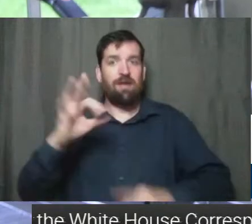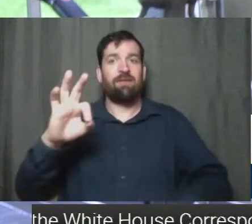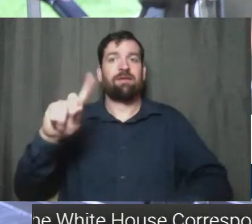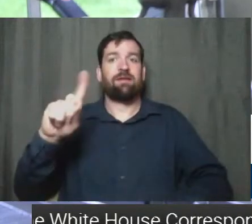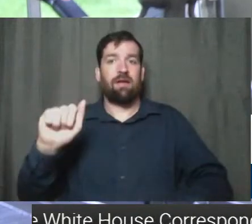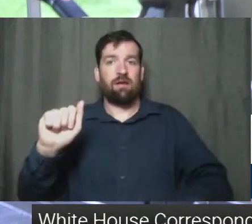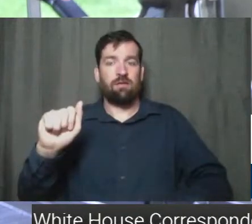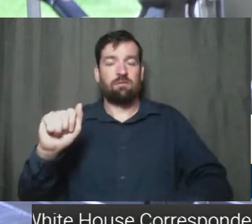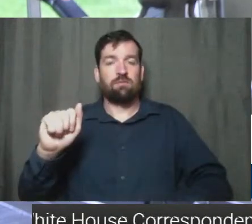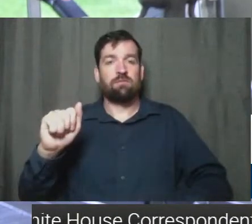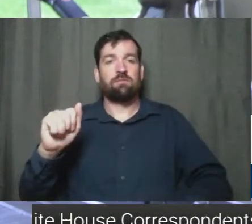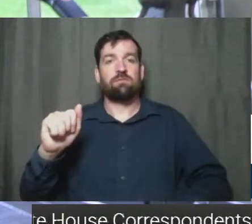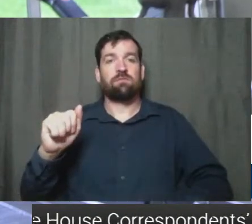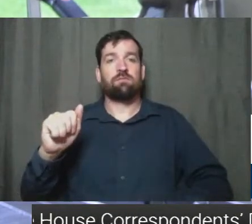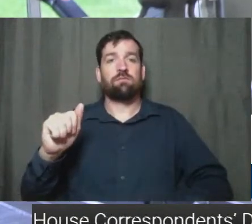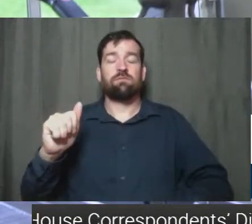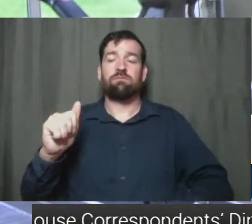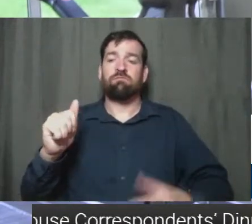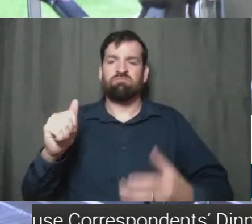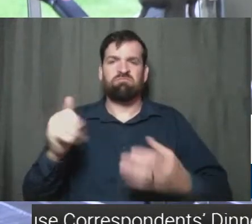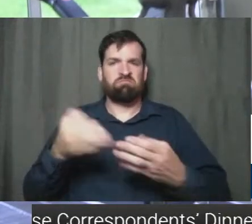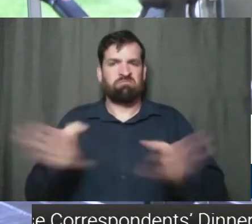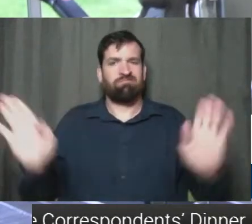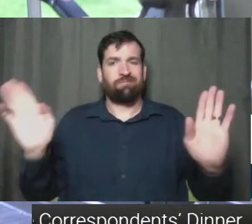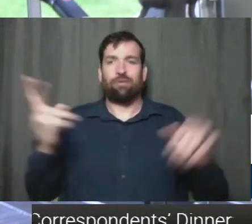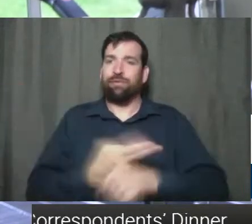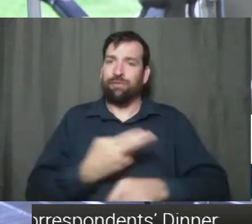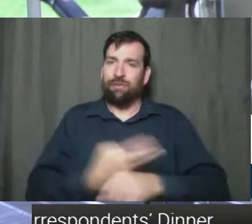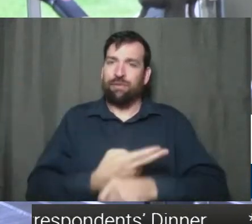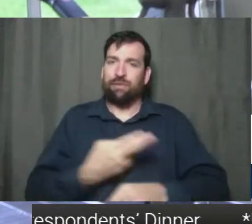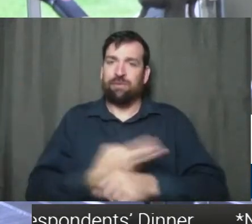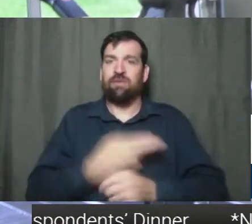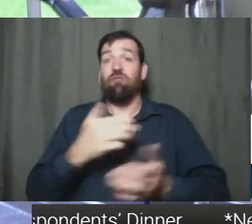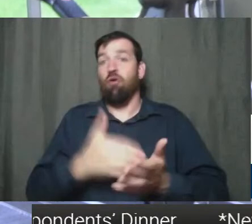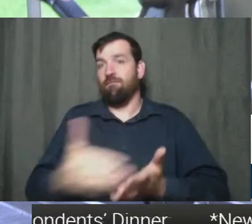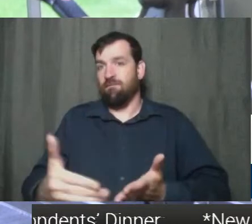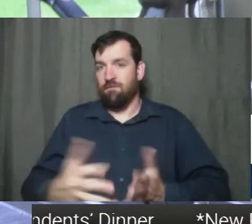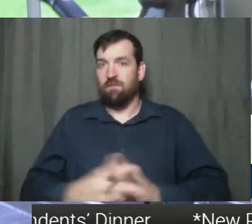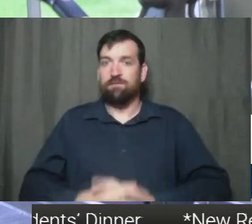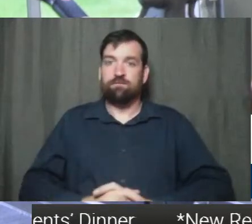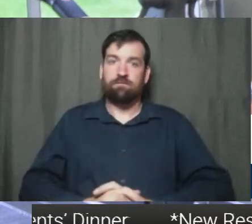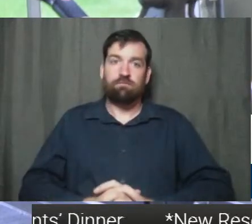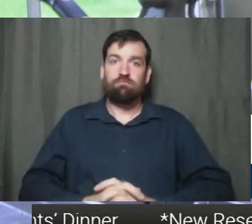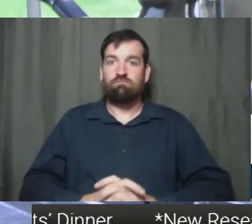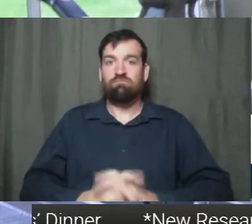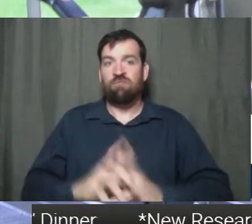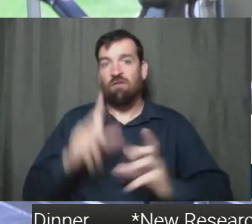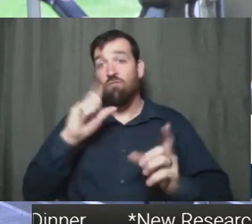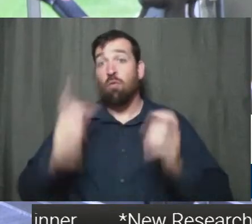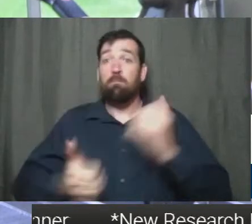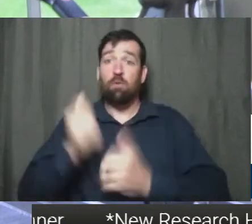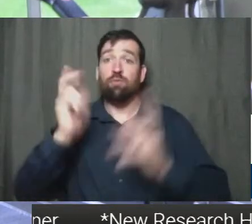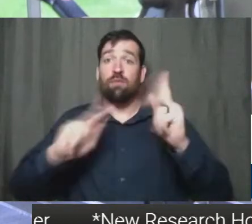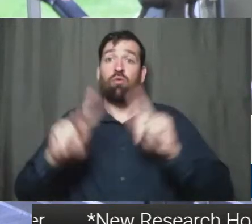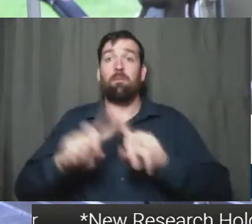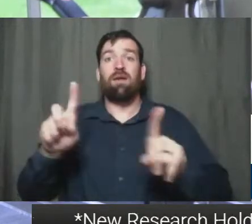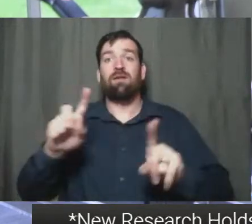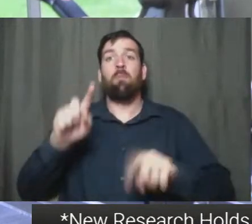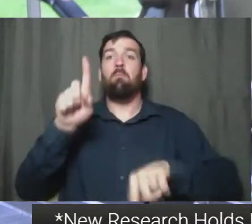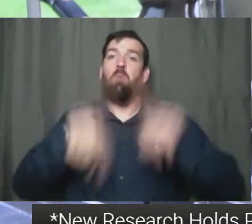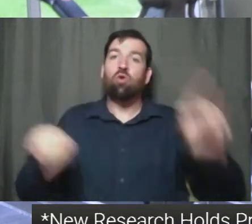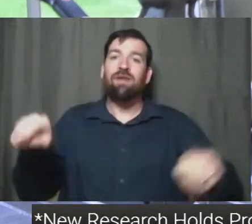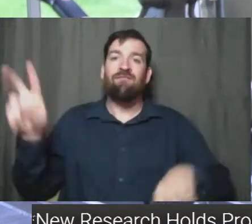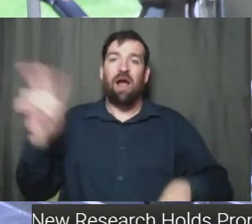that's widely used and used quite often for most people. But multivitamin is great. It's going to give your body